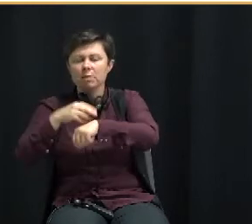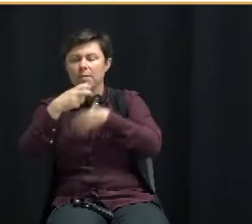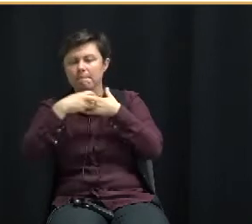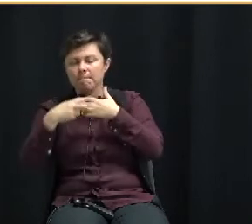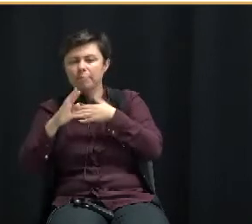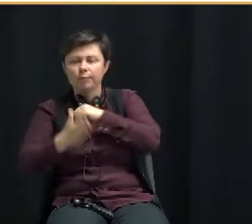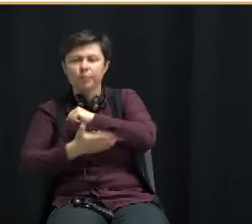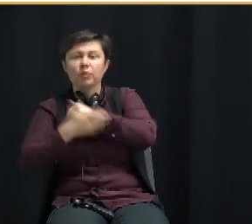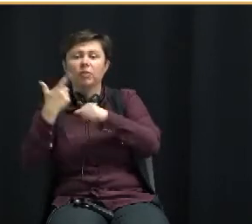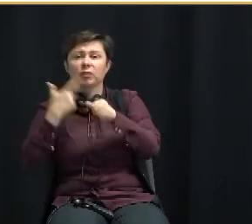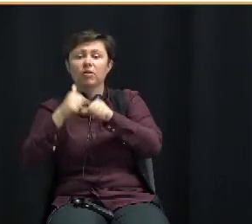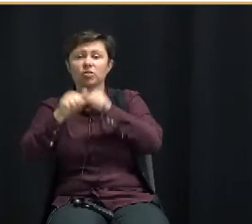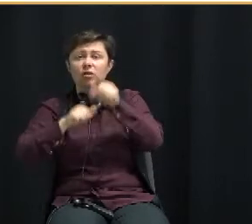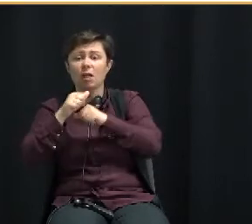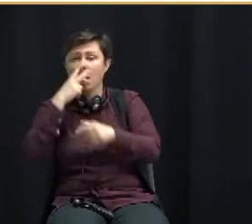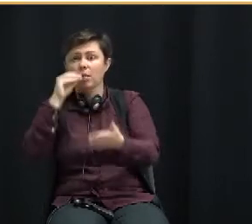based on methodology